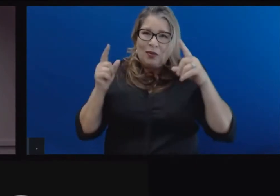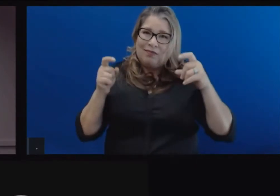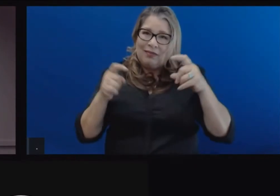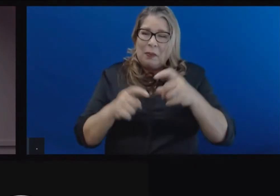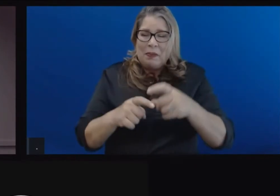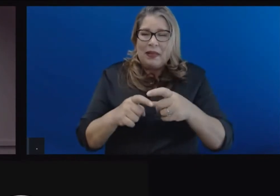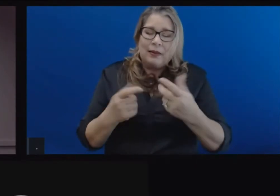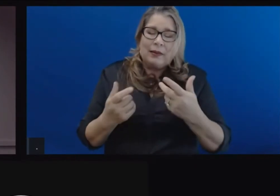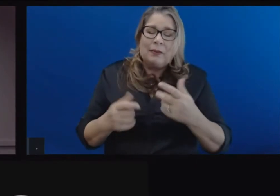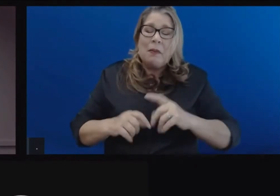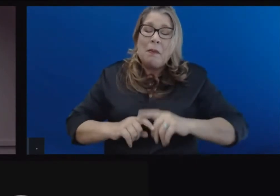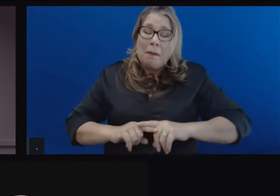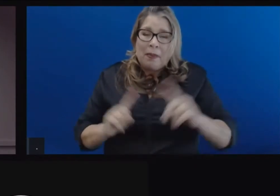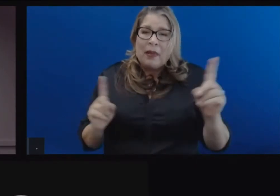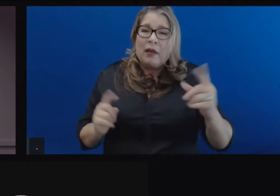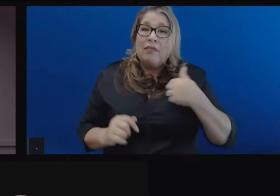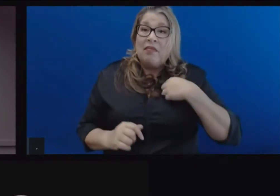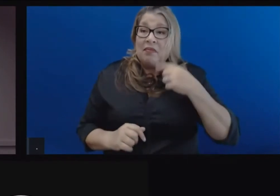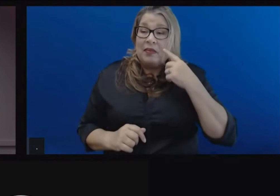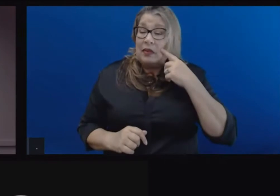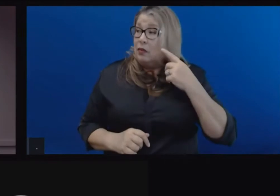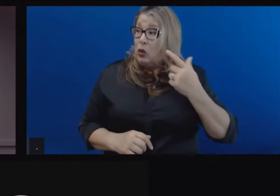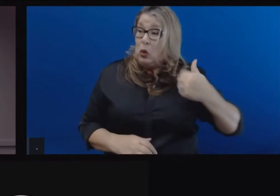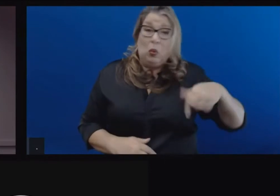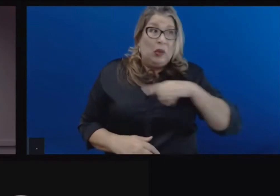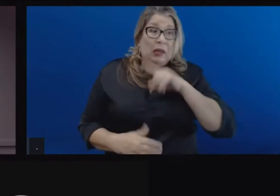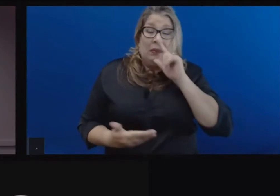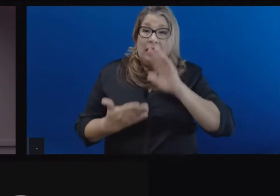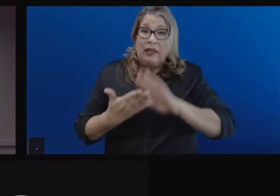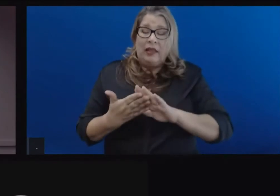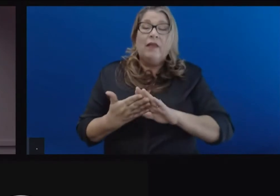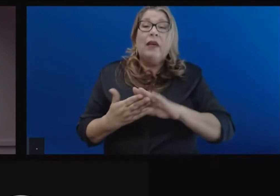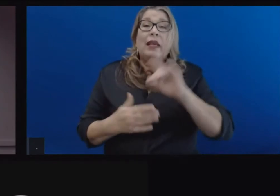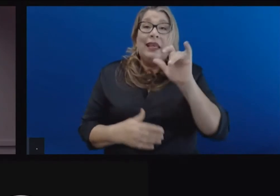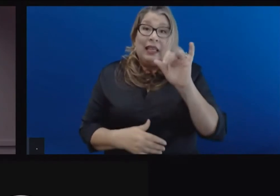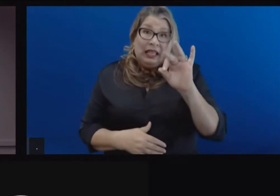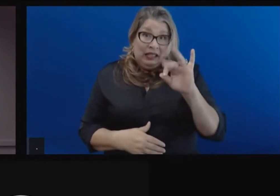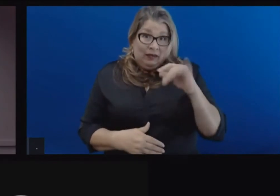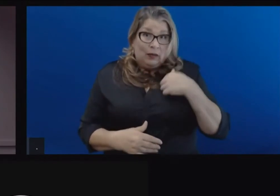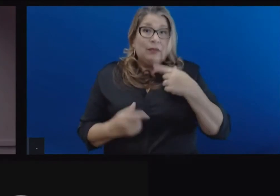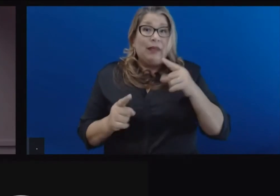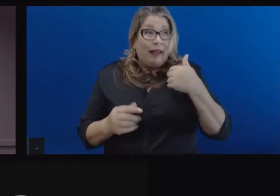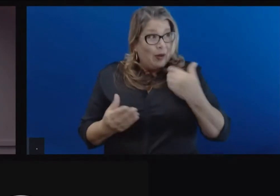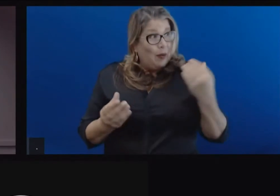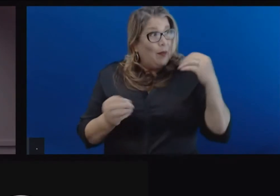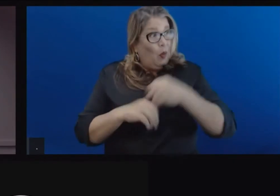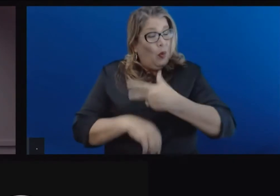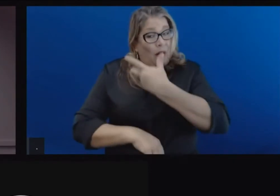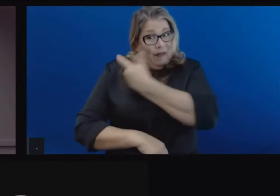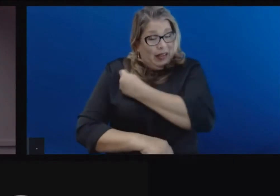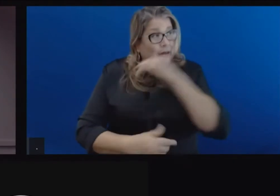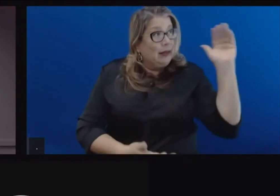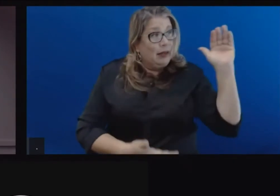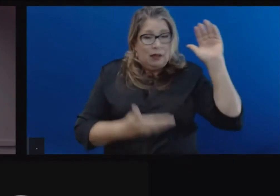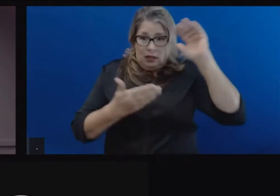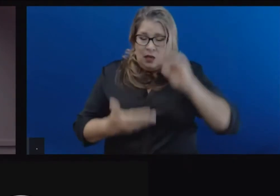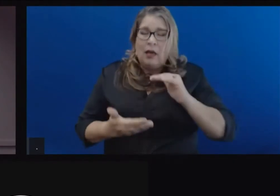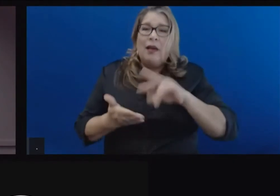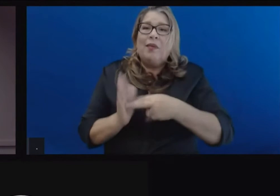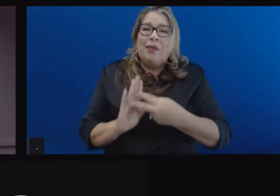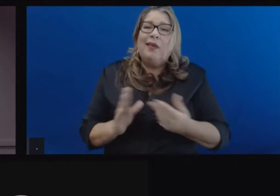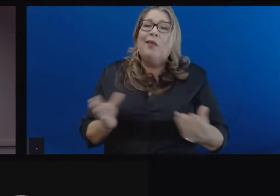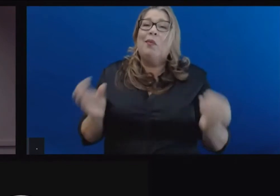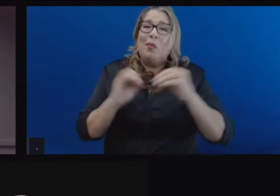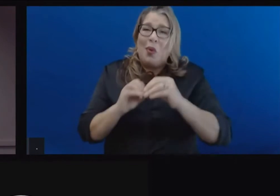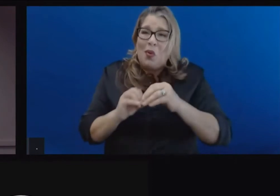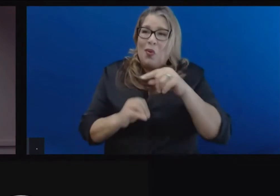important. But I believe, and I think we believe, that having more vaccine, inviting more to be vaccinated, will allow California